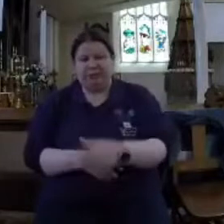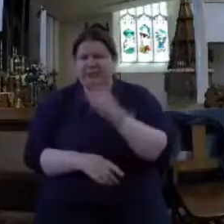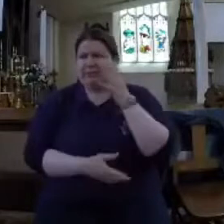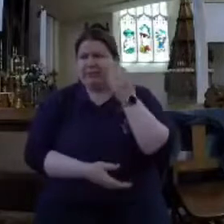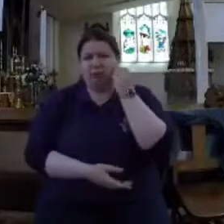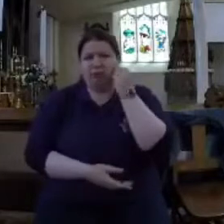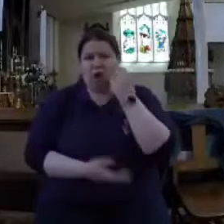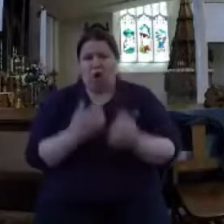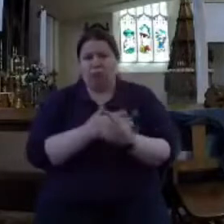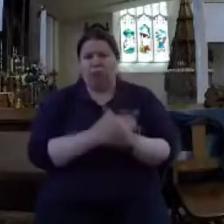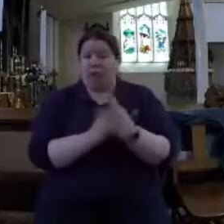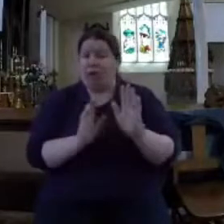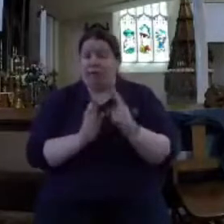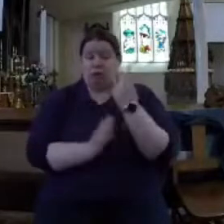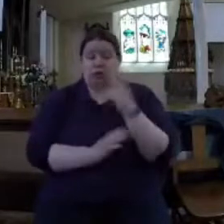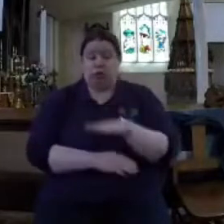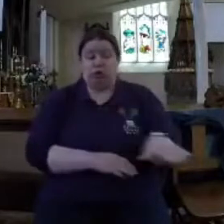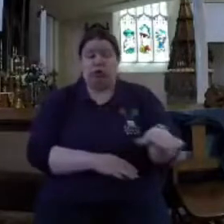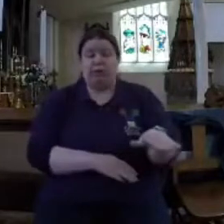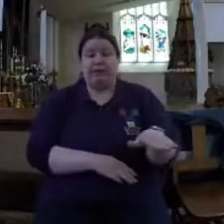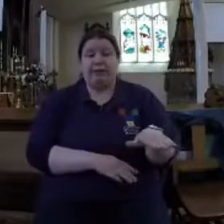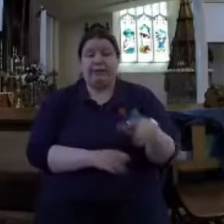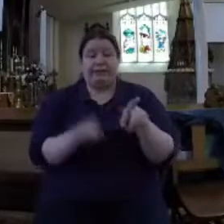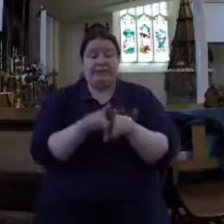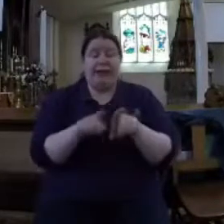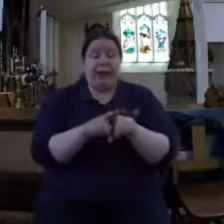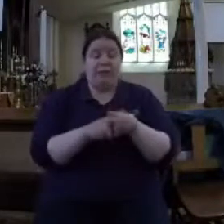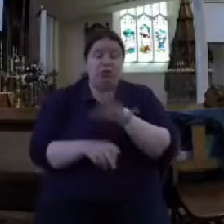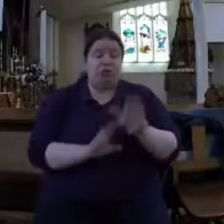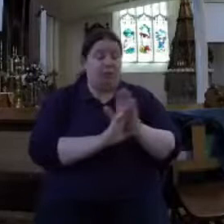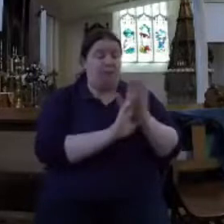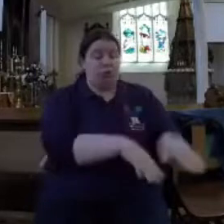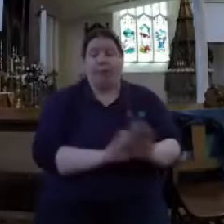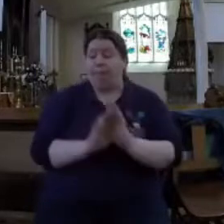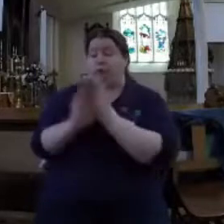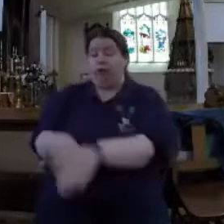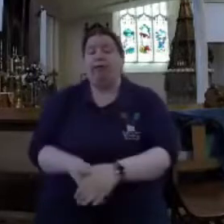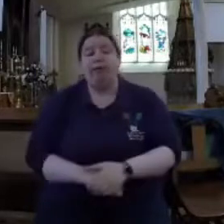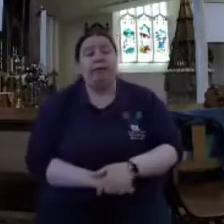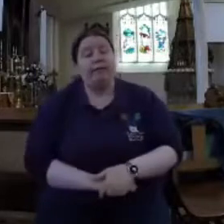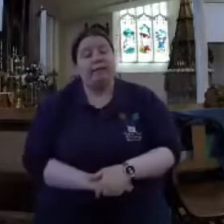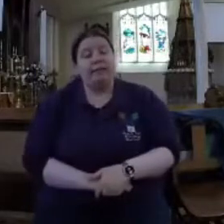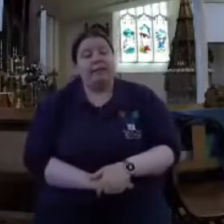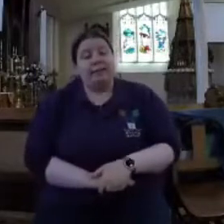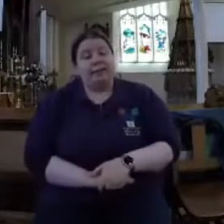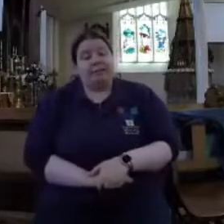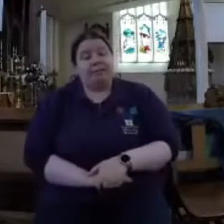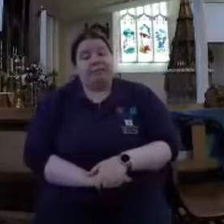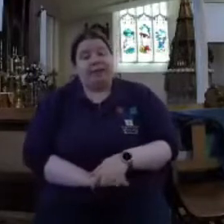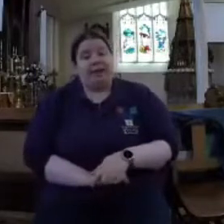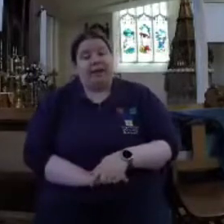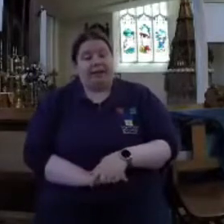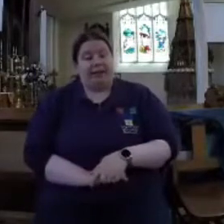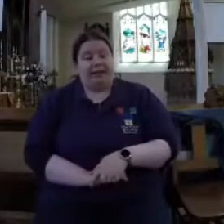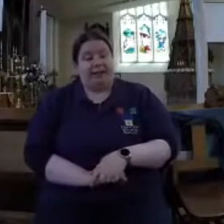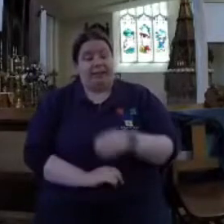lot of occurrences, but it's the same children doing the pushing off scaffolding, pushing off a slide, and I pushed